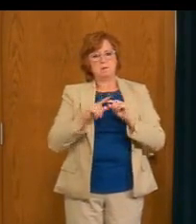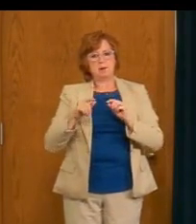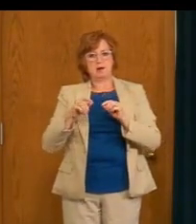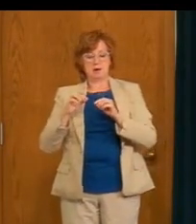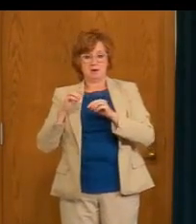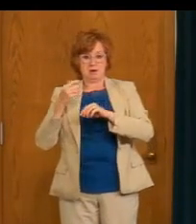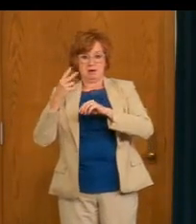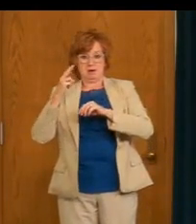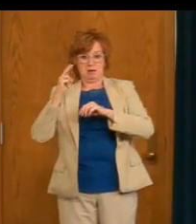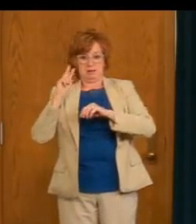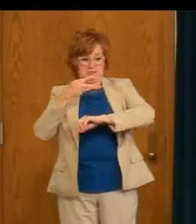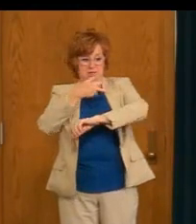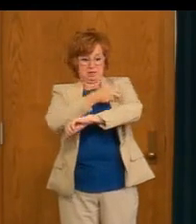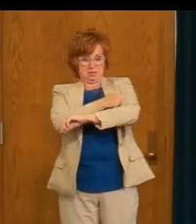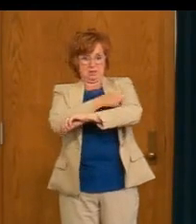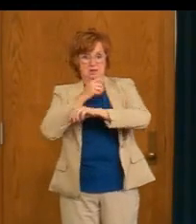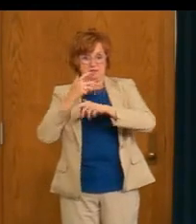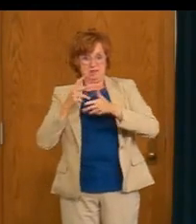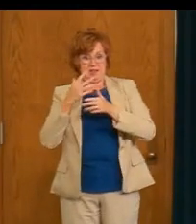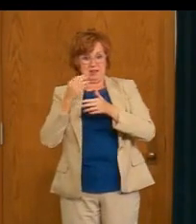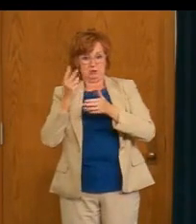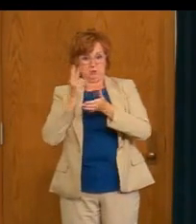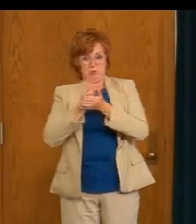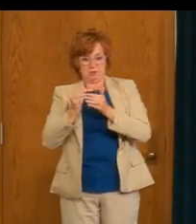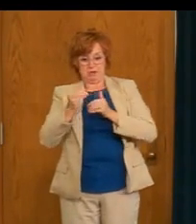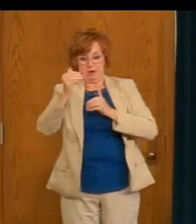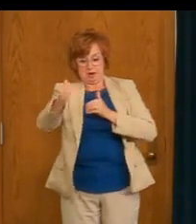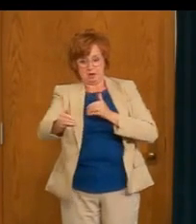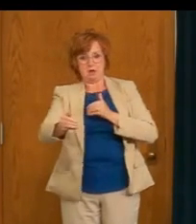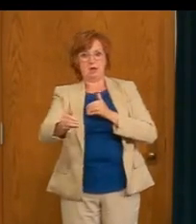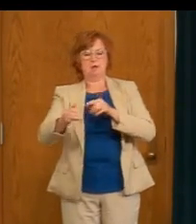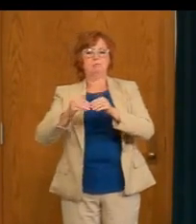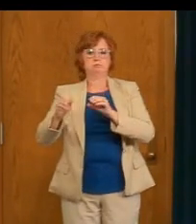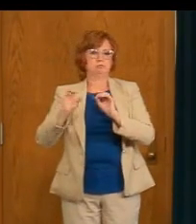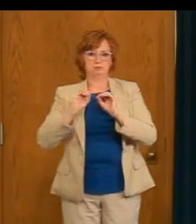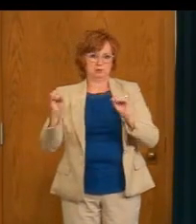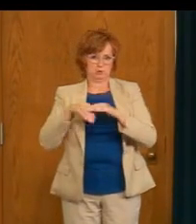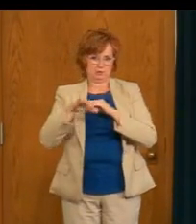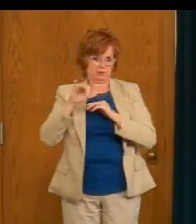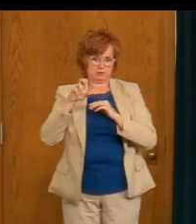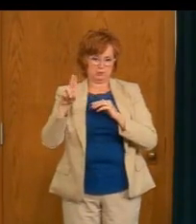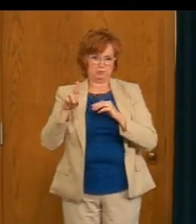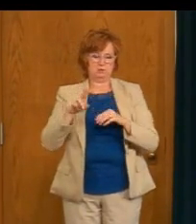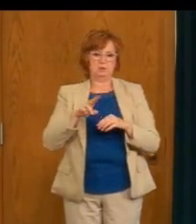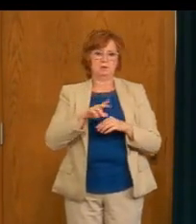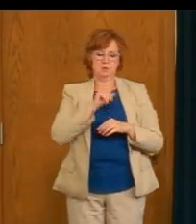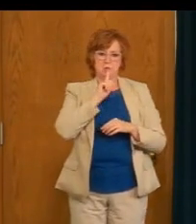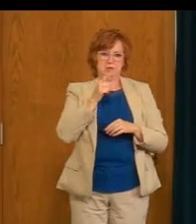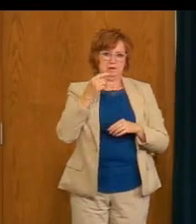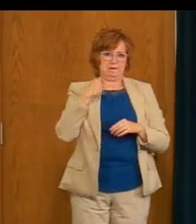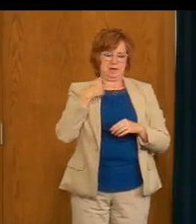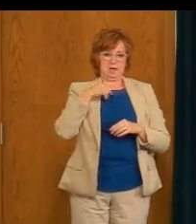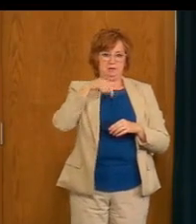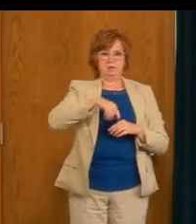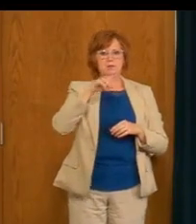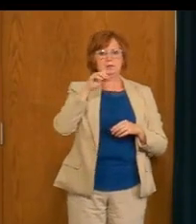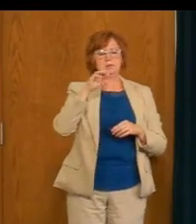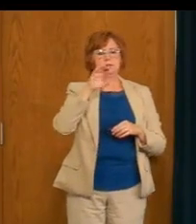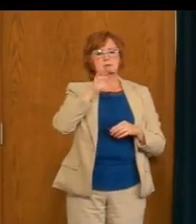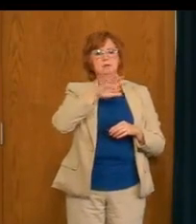80-90% protection against mild illness, but the studies for all vaccines used in Canada showed high protection